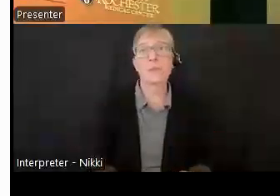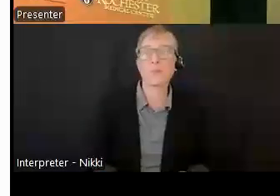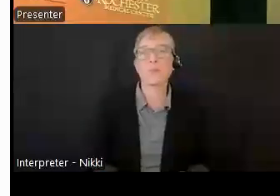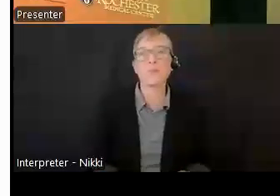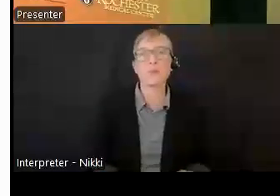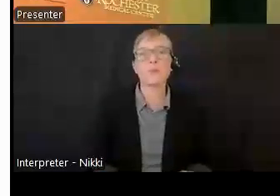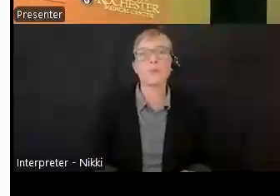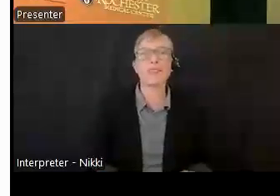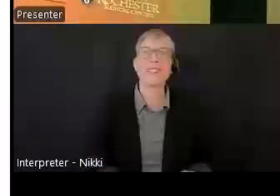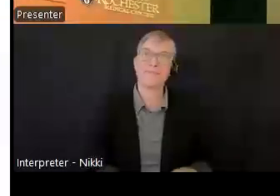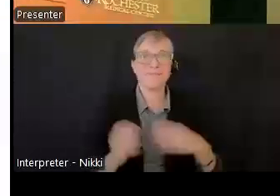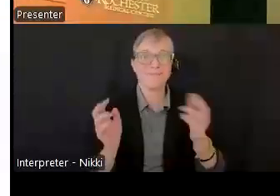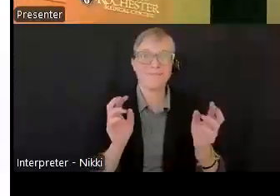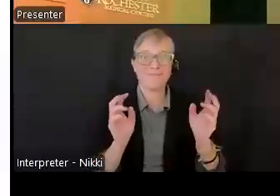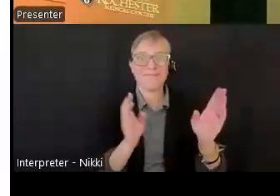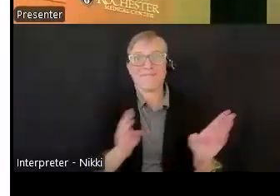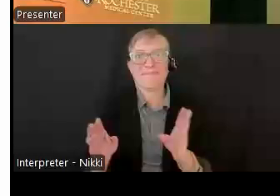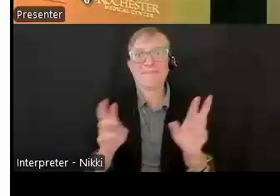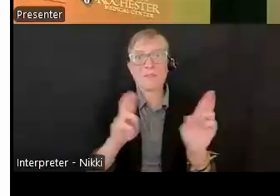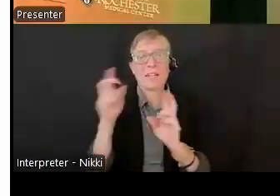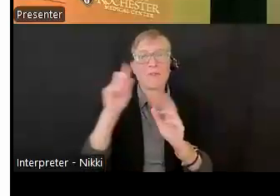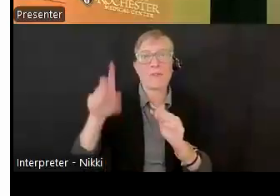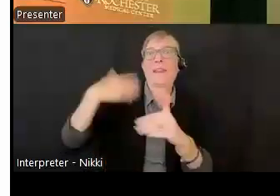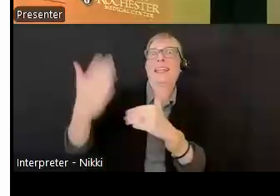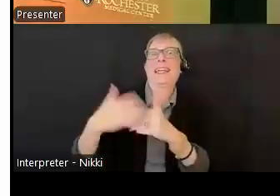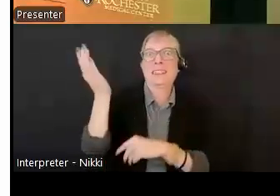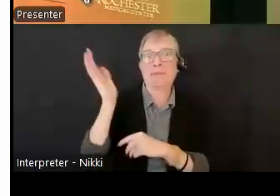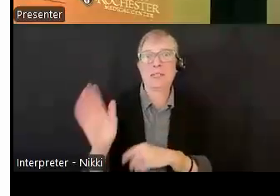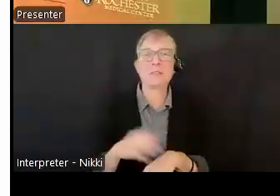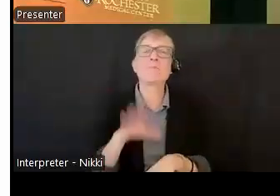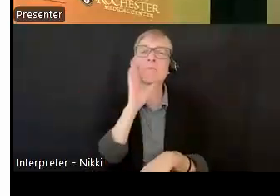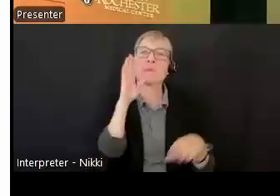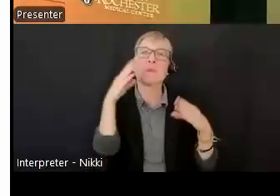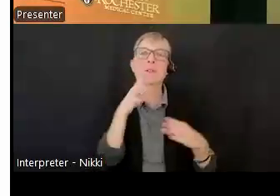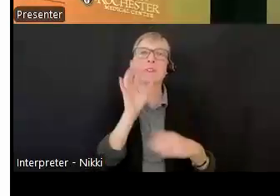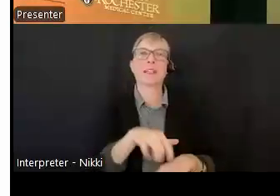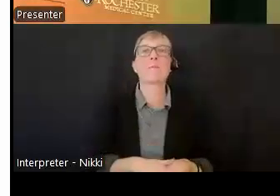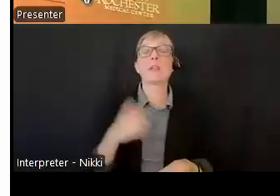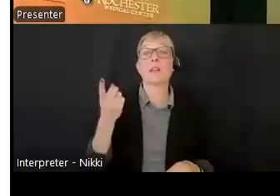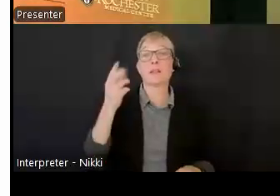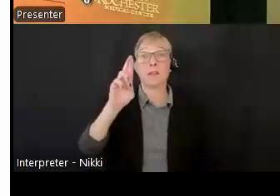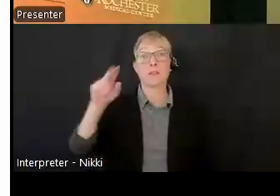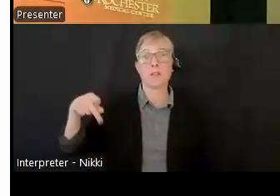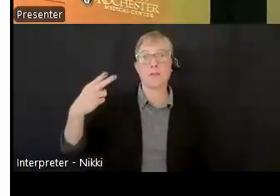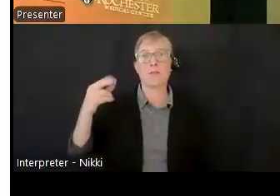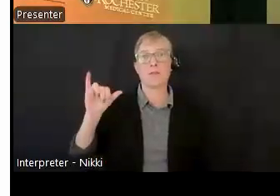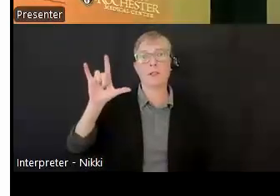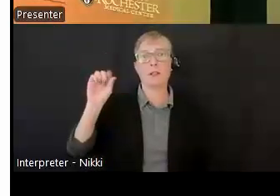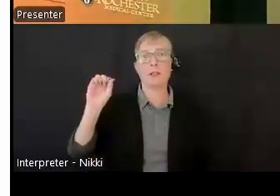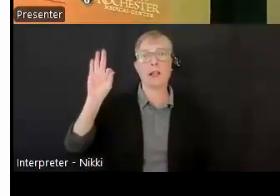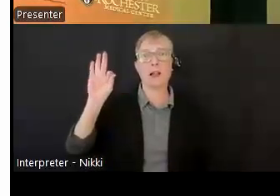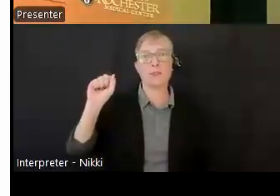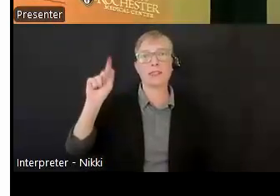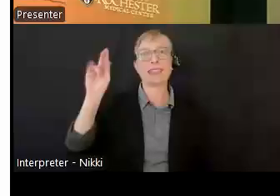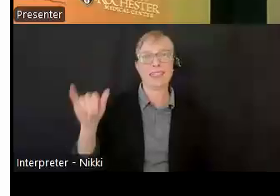up the next speaker. So that's what I'm going to focus on. Dr. Philofsky and I will be presenting on the use of causal inference